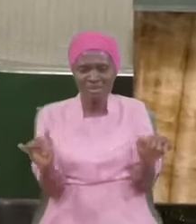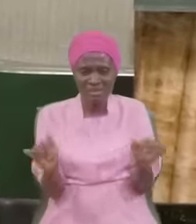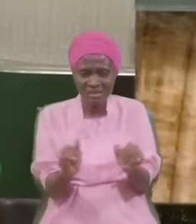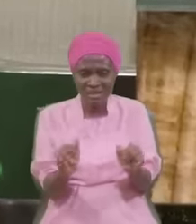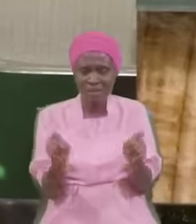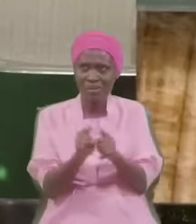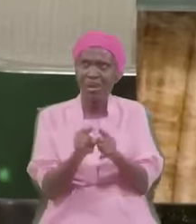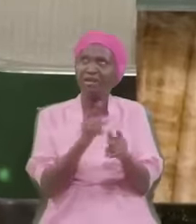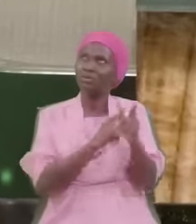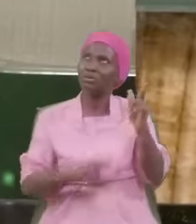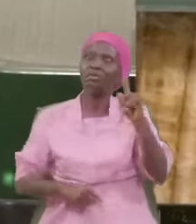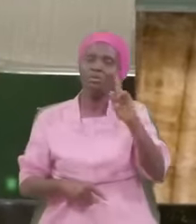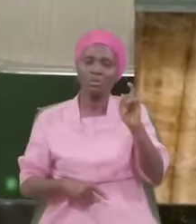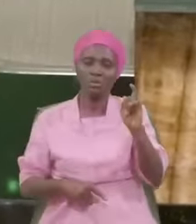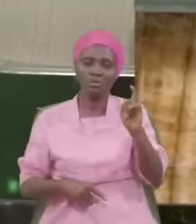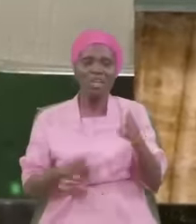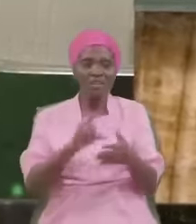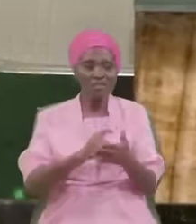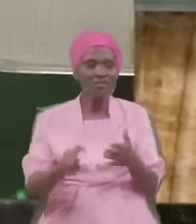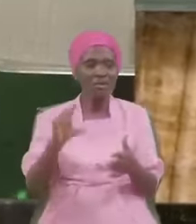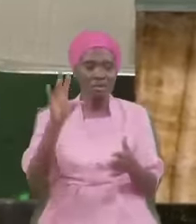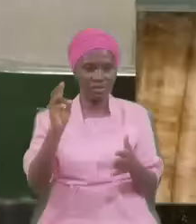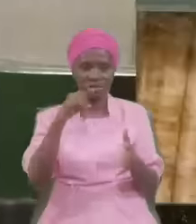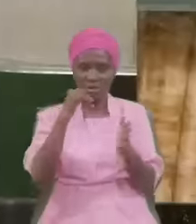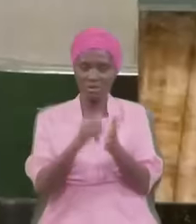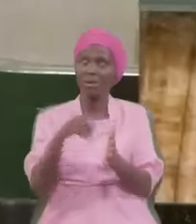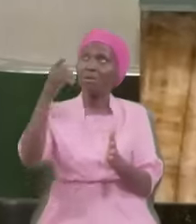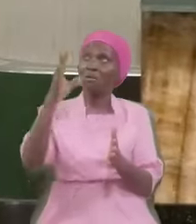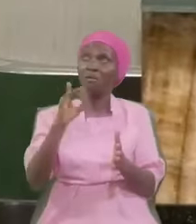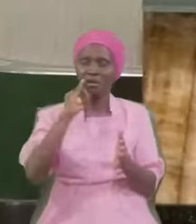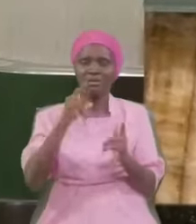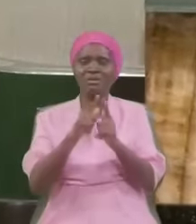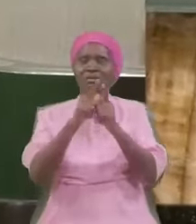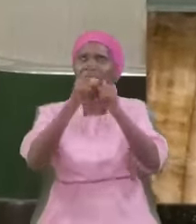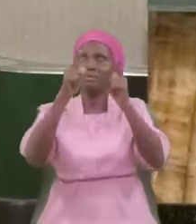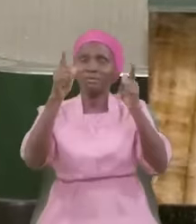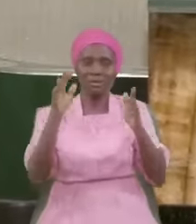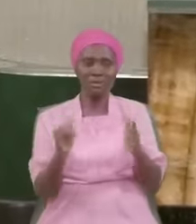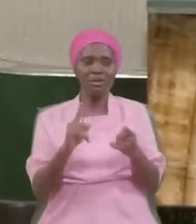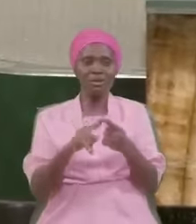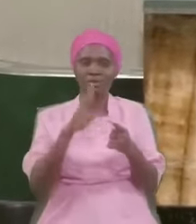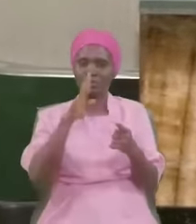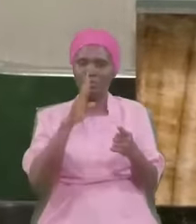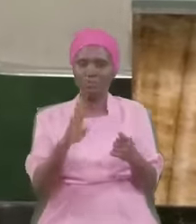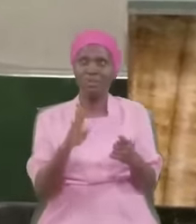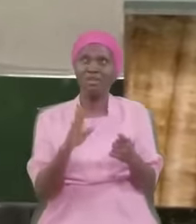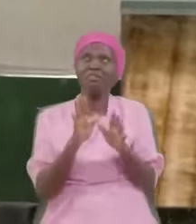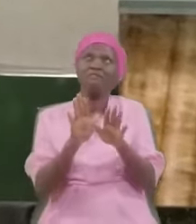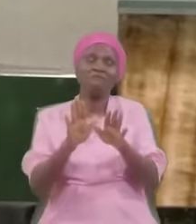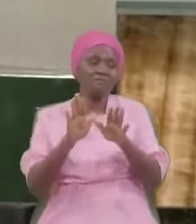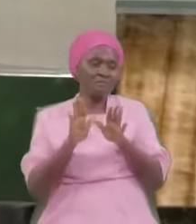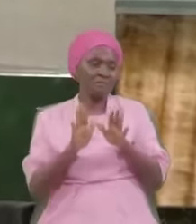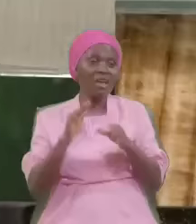Lord? Verse 7 says, God is greatly to be feared in the